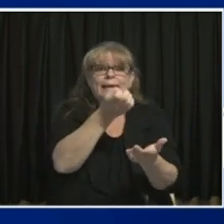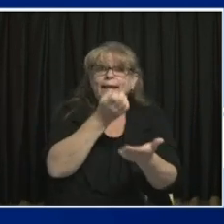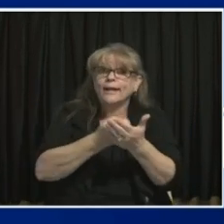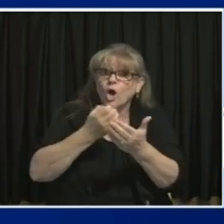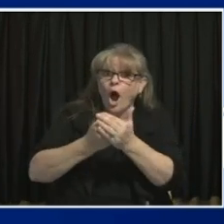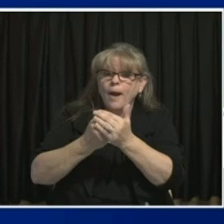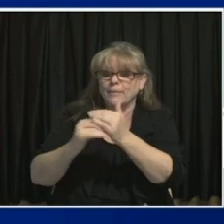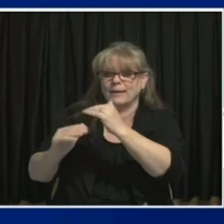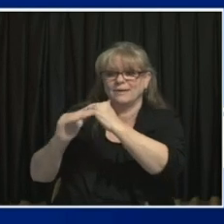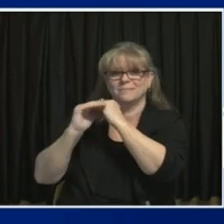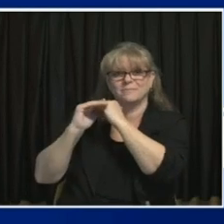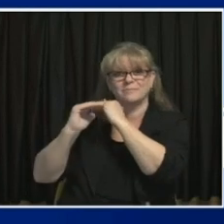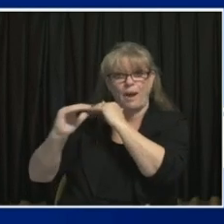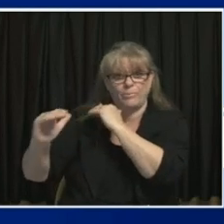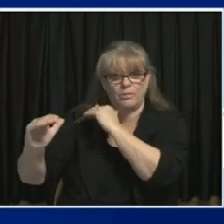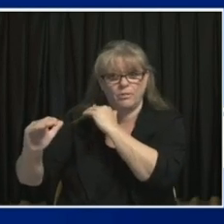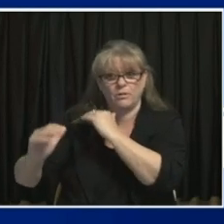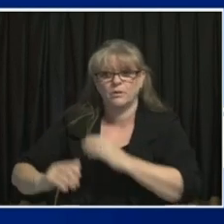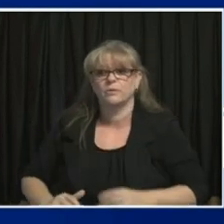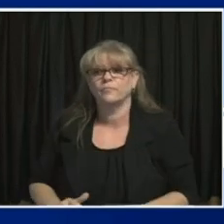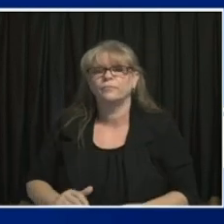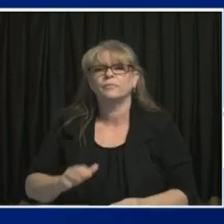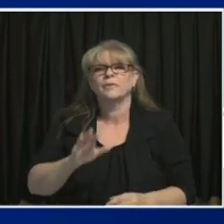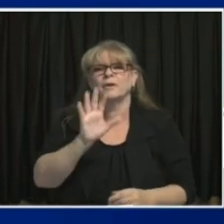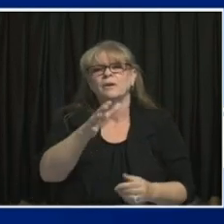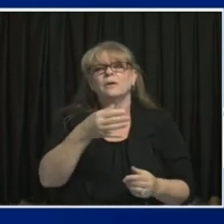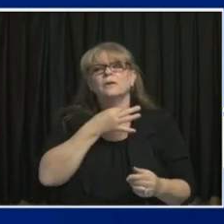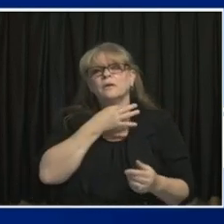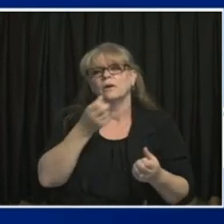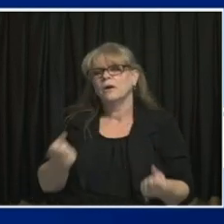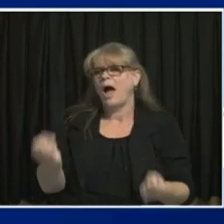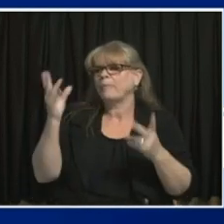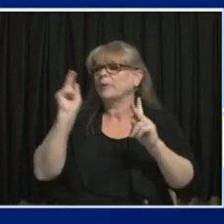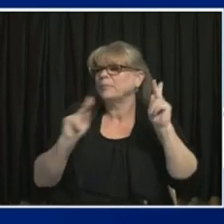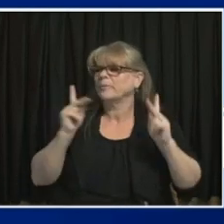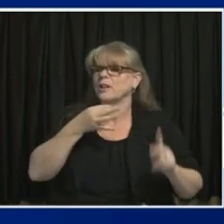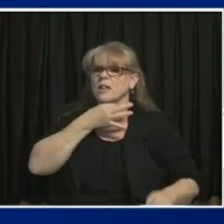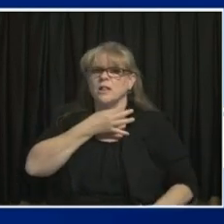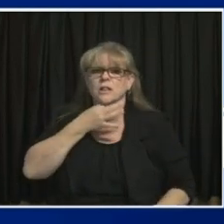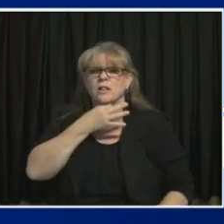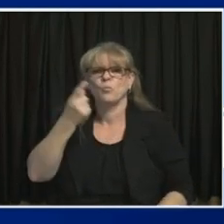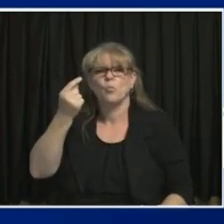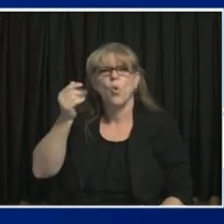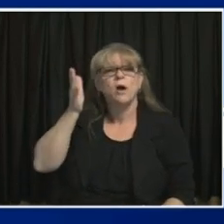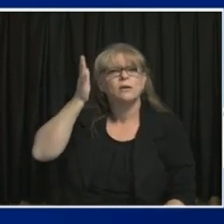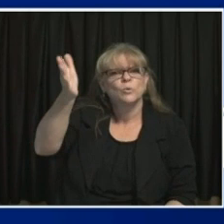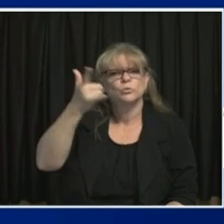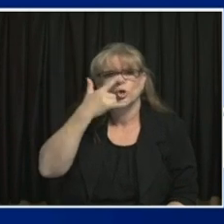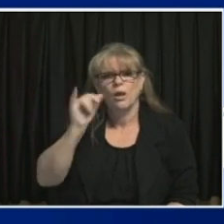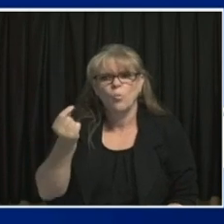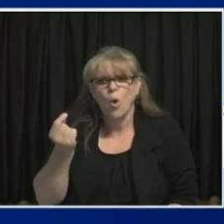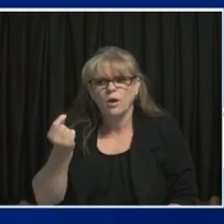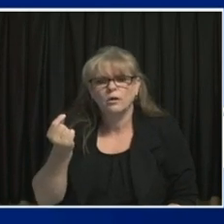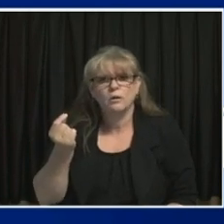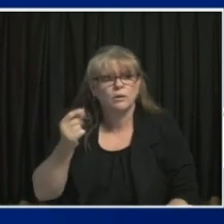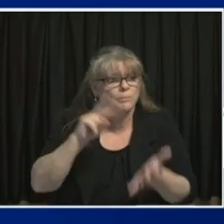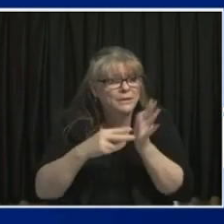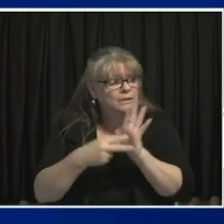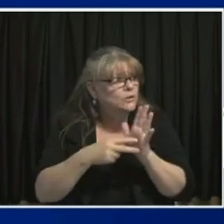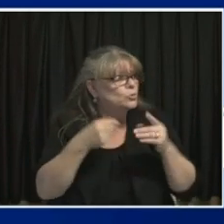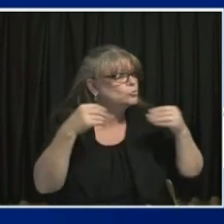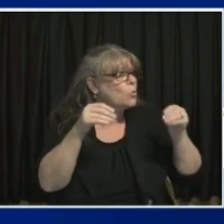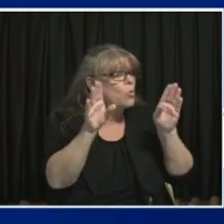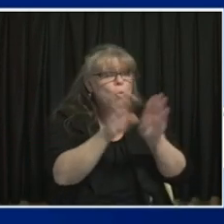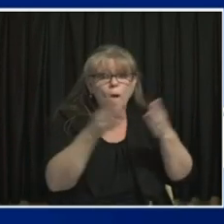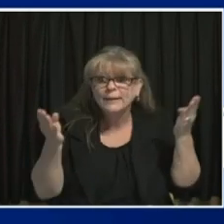at for those next steps, right? While most things are open, stores are open, offices are open, manufacturers and industrial are open, some